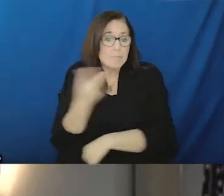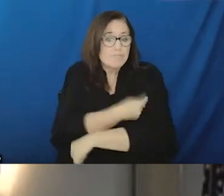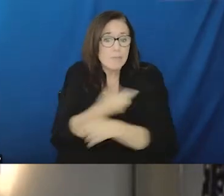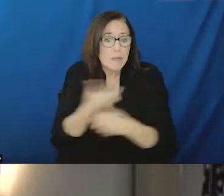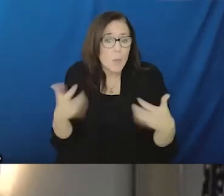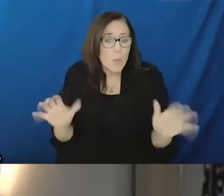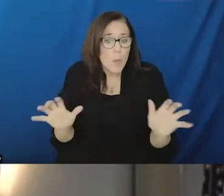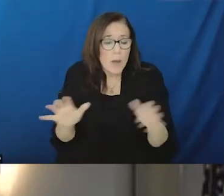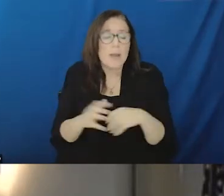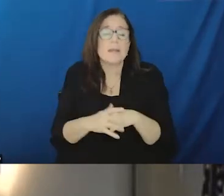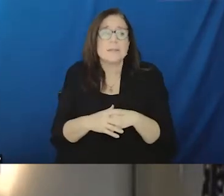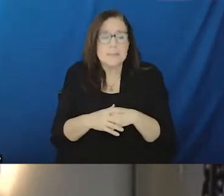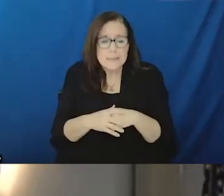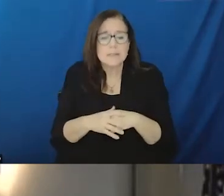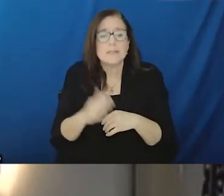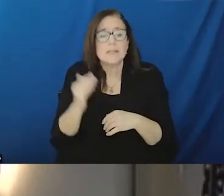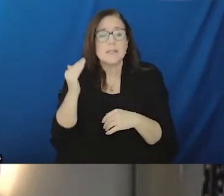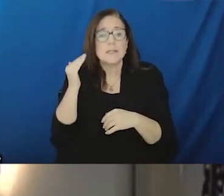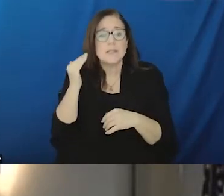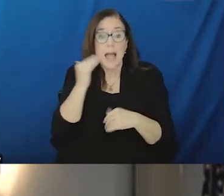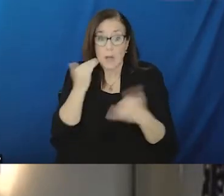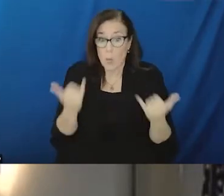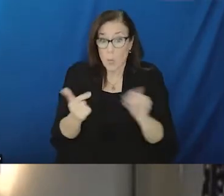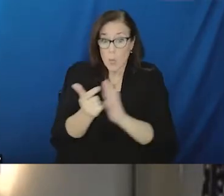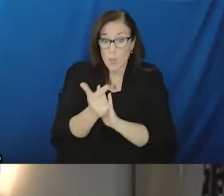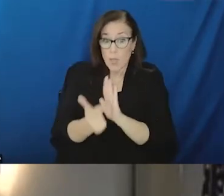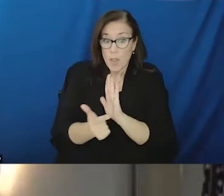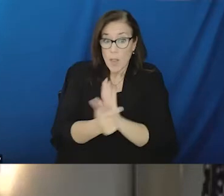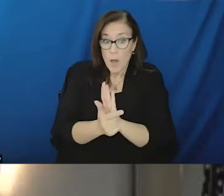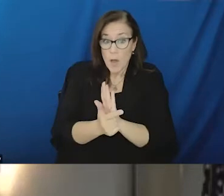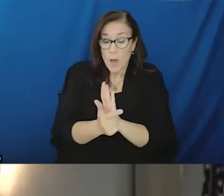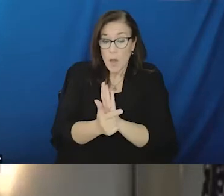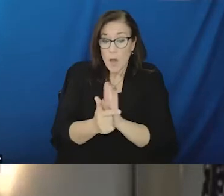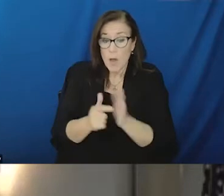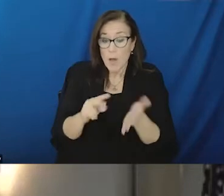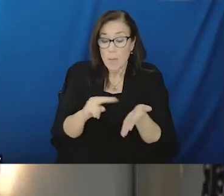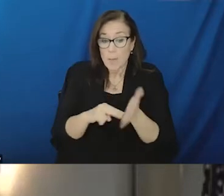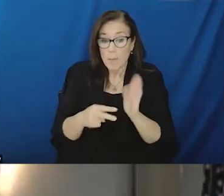know current law would not allow us to